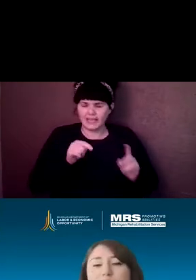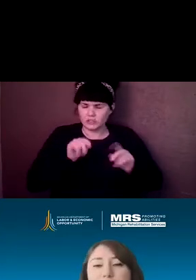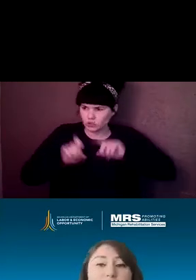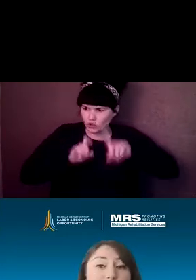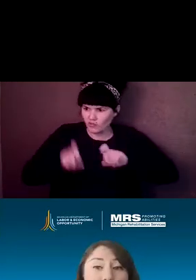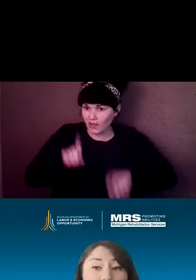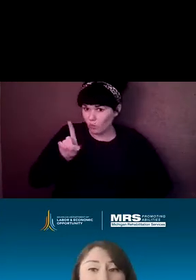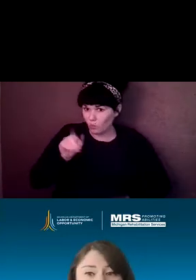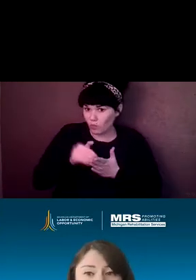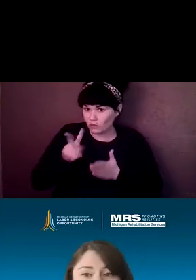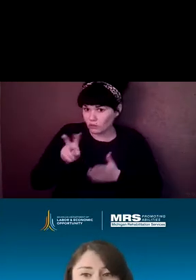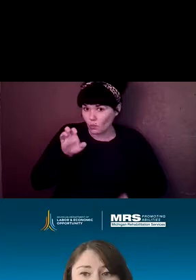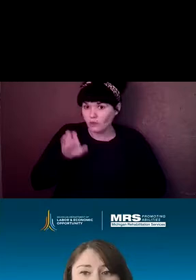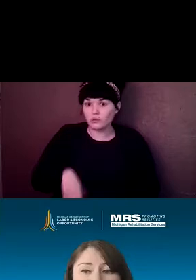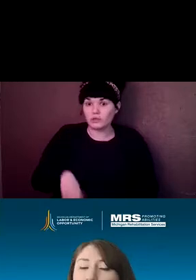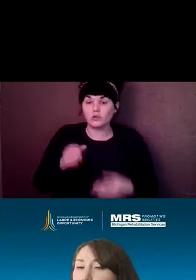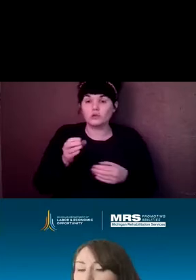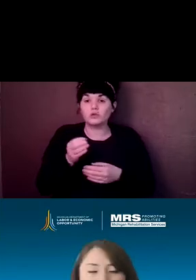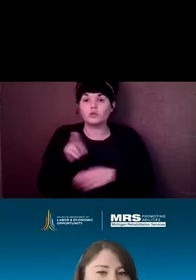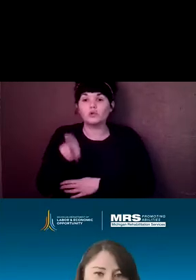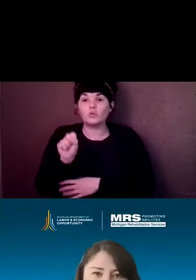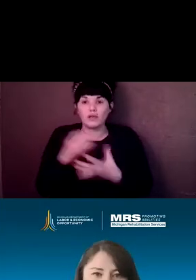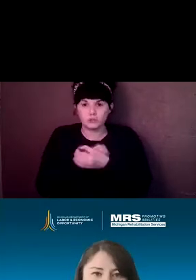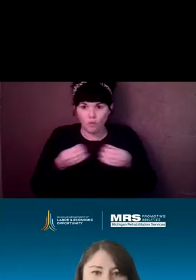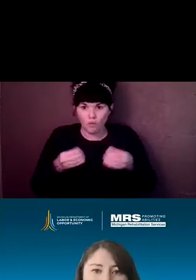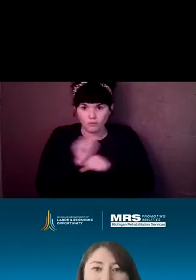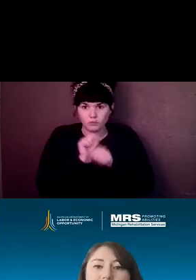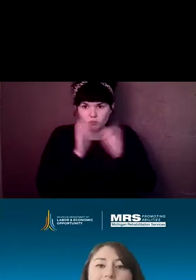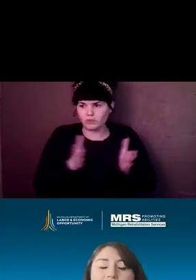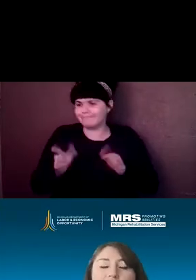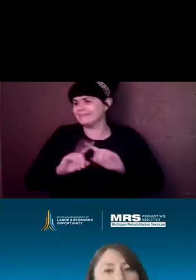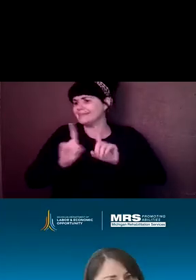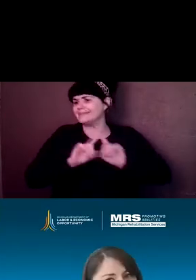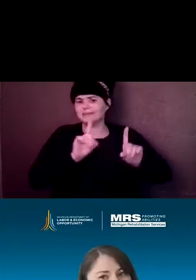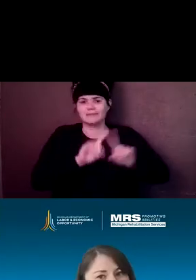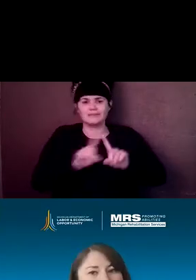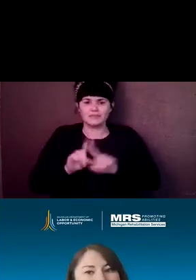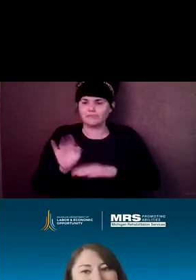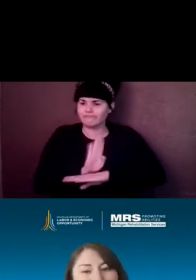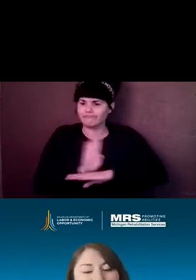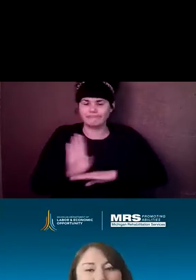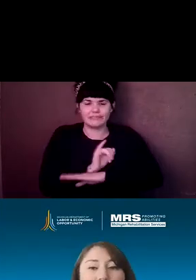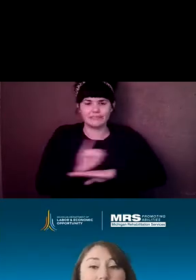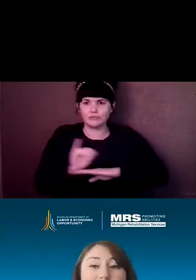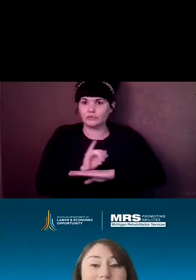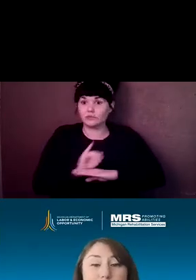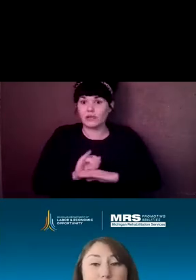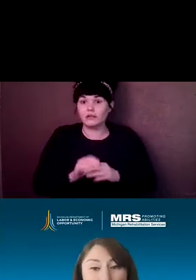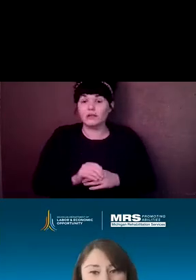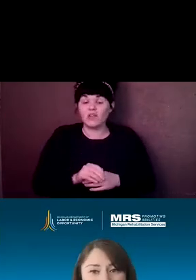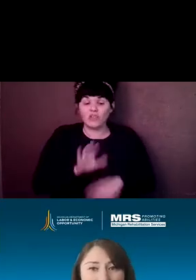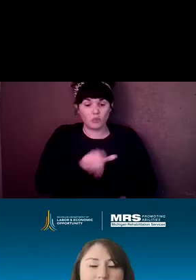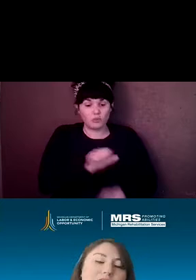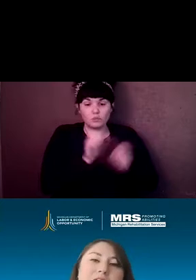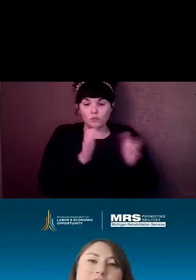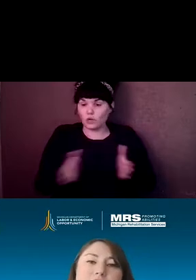1,200 US office workers from a range of industries. And all of these workers had identified themselves as